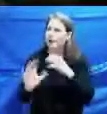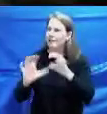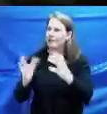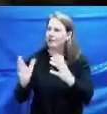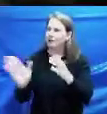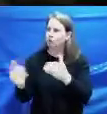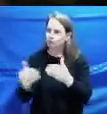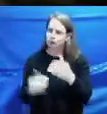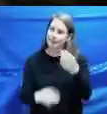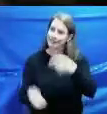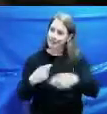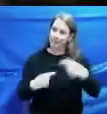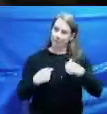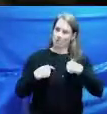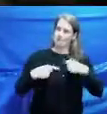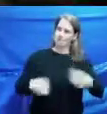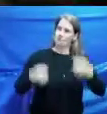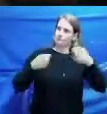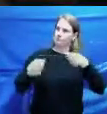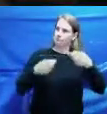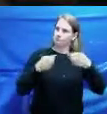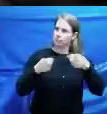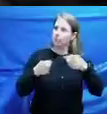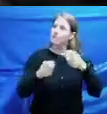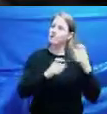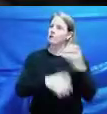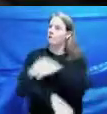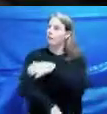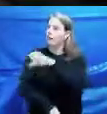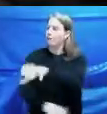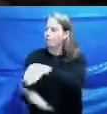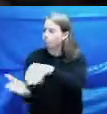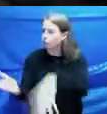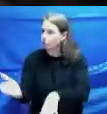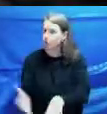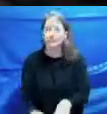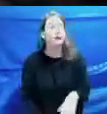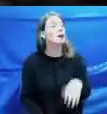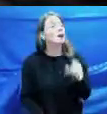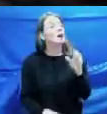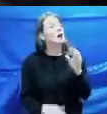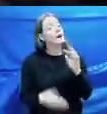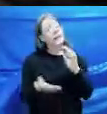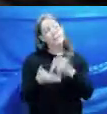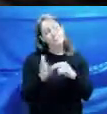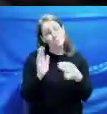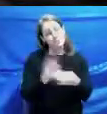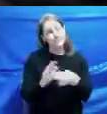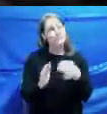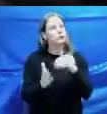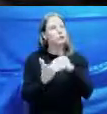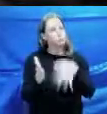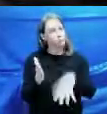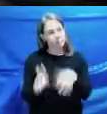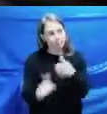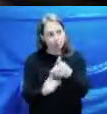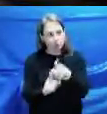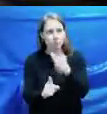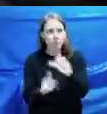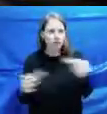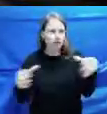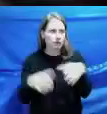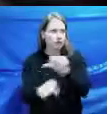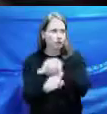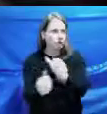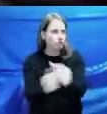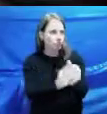in a classroom is students actively working together to solve a problem. The problem can be big or small. It can be the